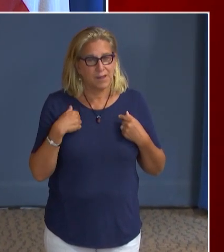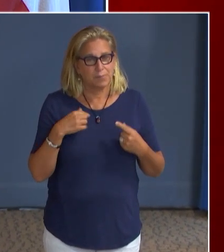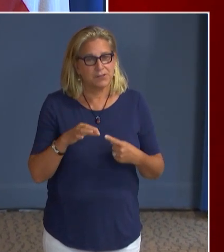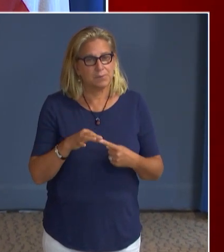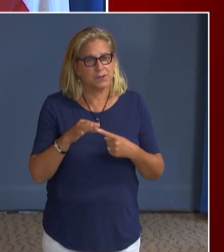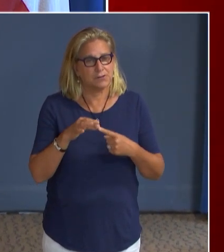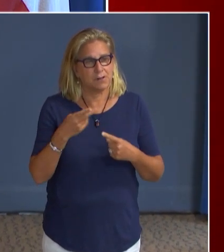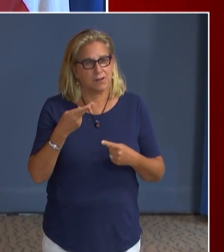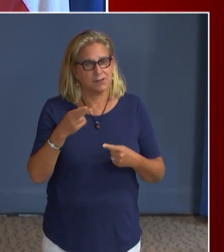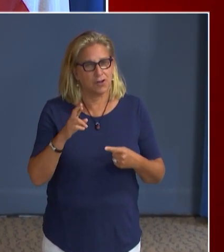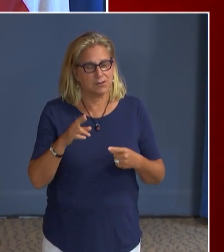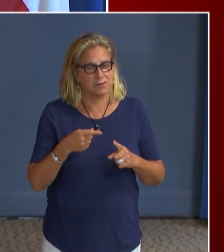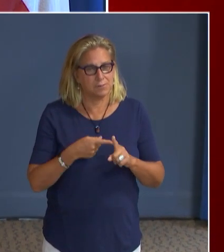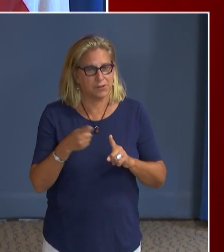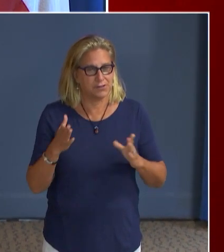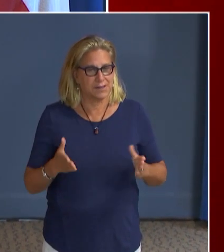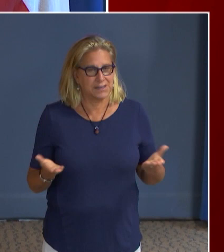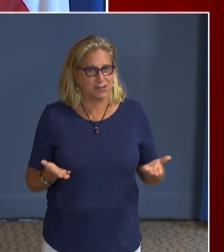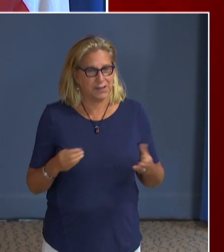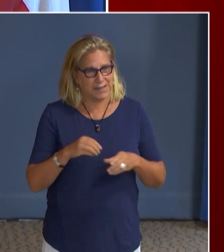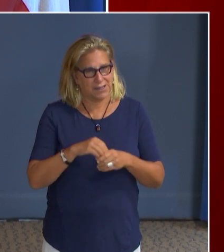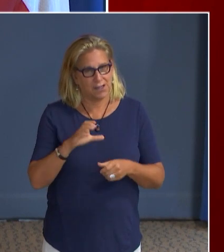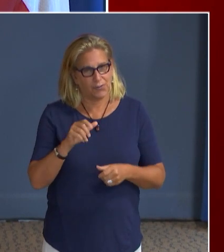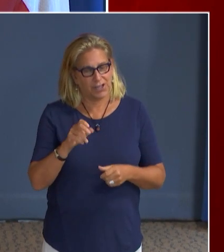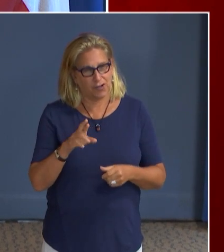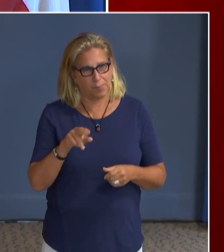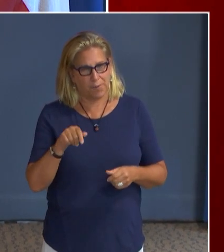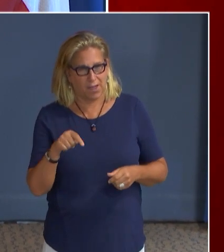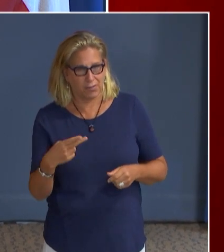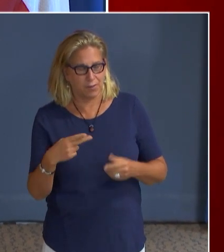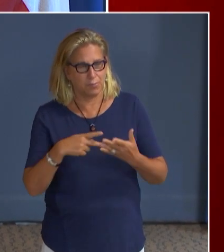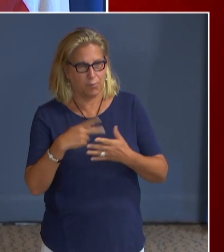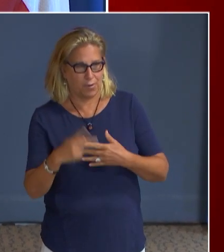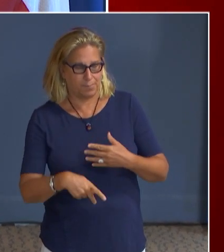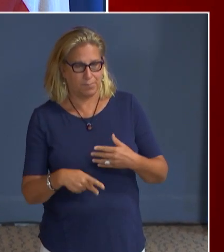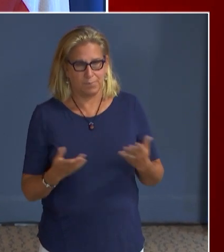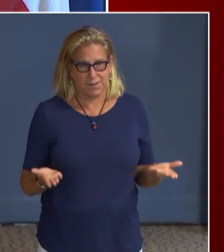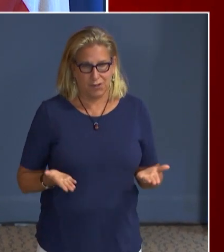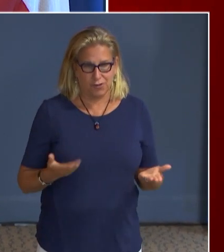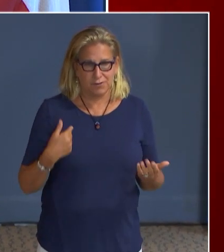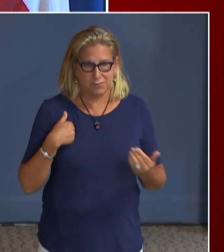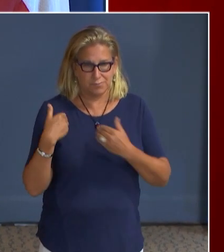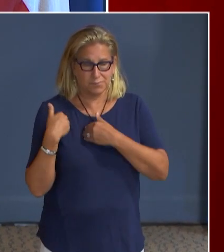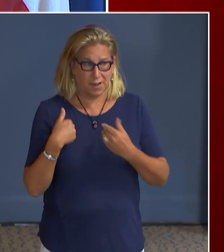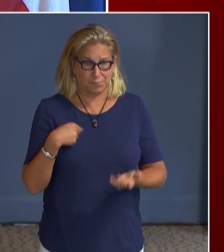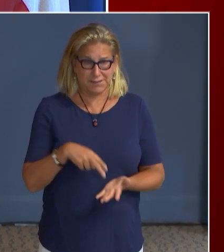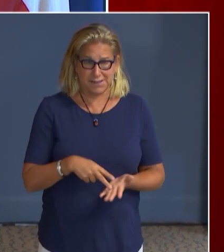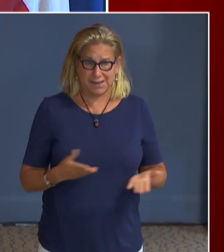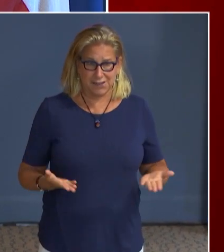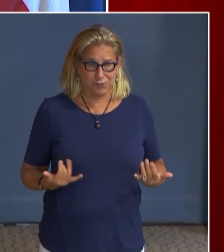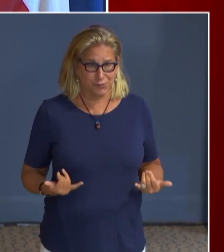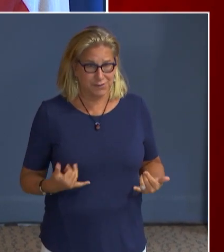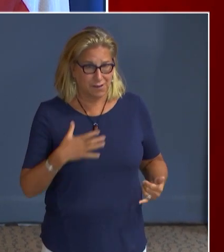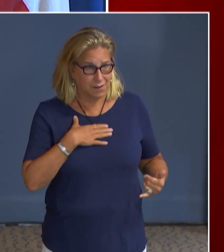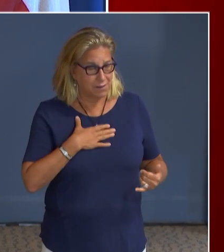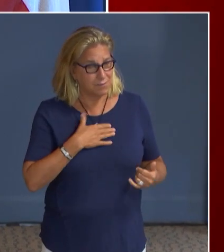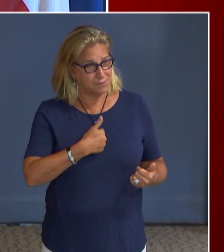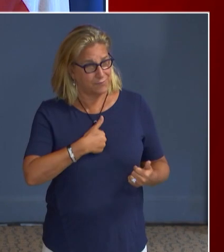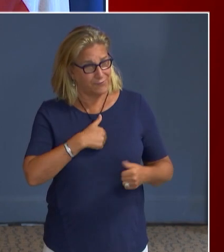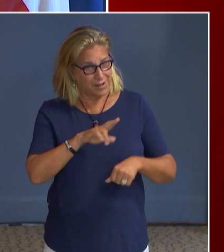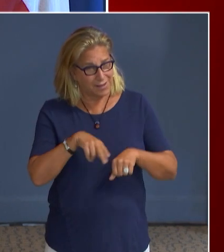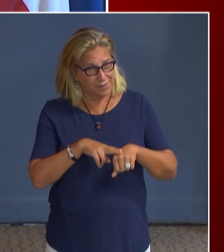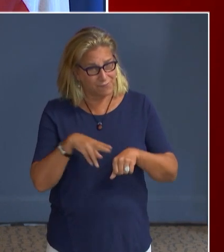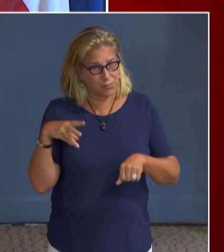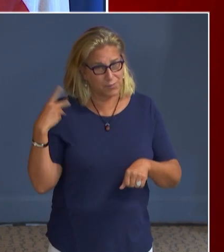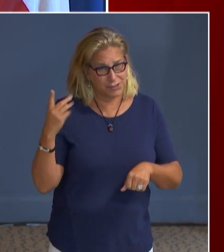Career Pathways program. I stand before you as a Washingtonian, born in Ward 7